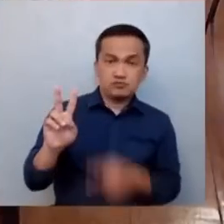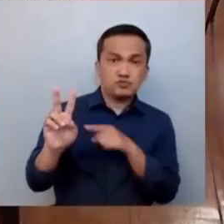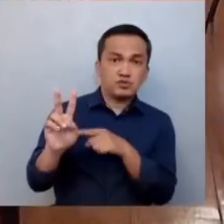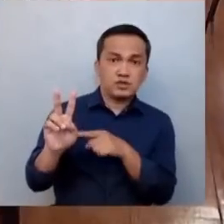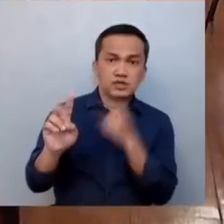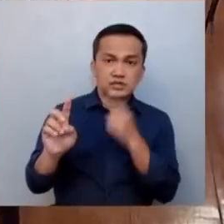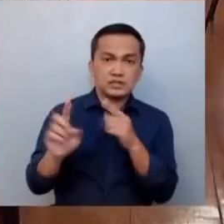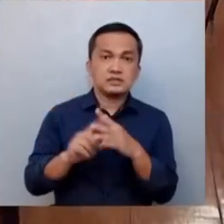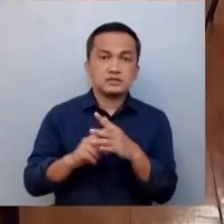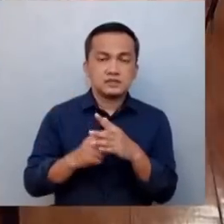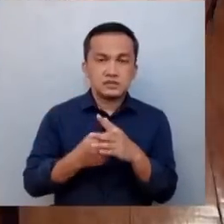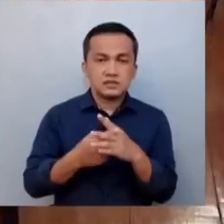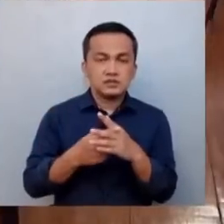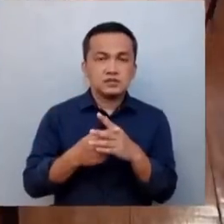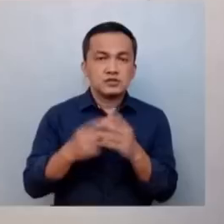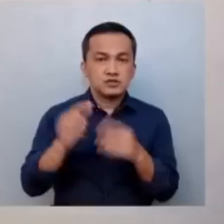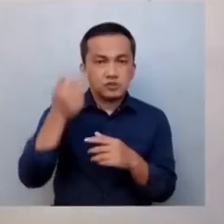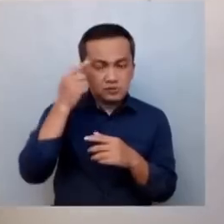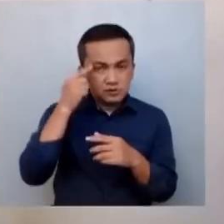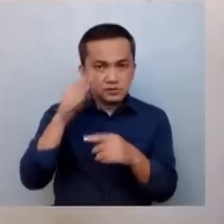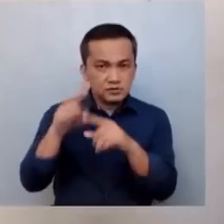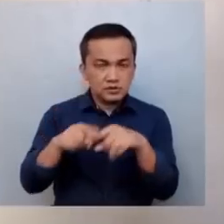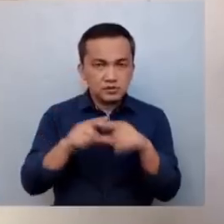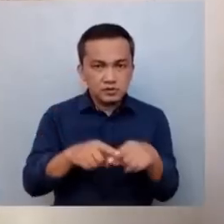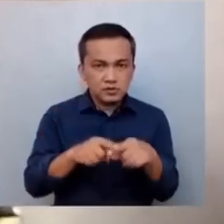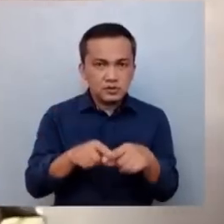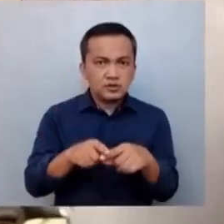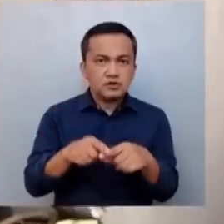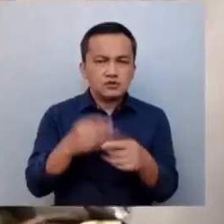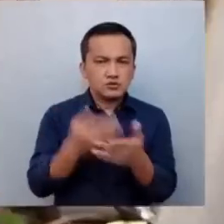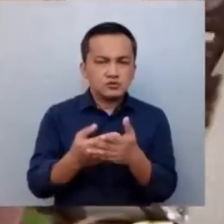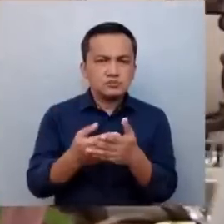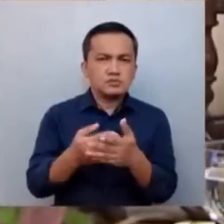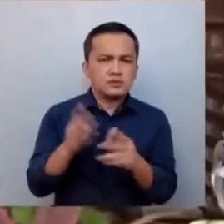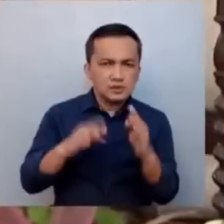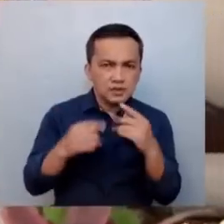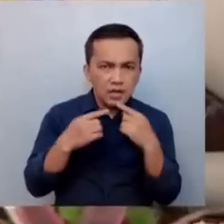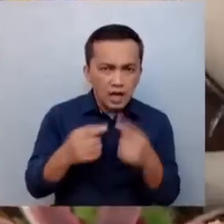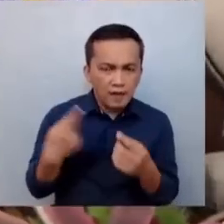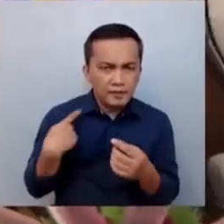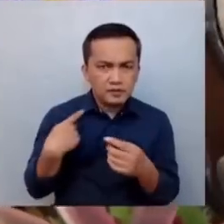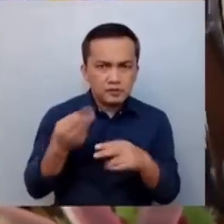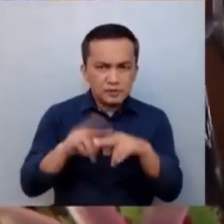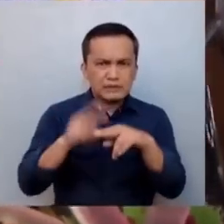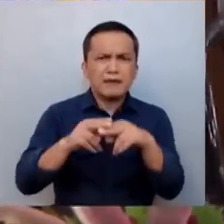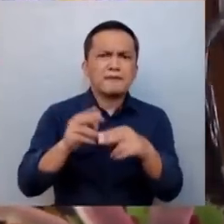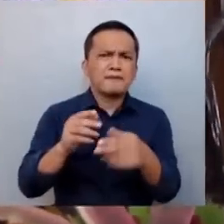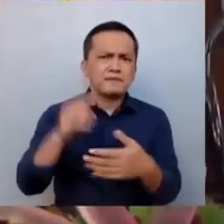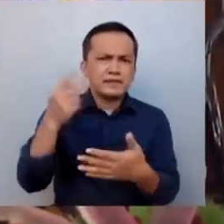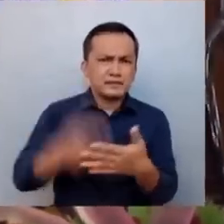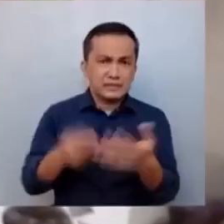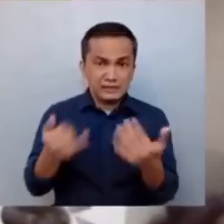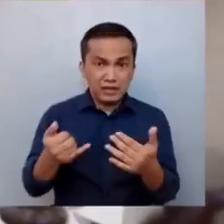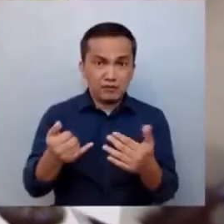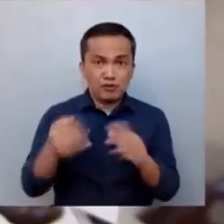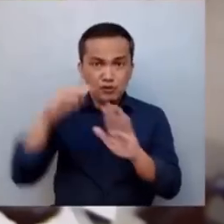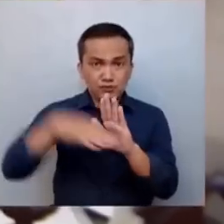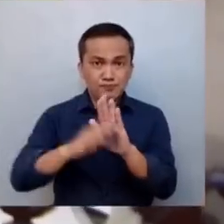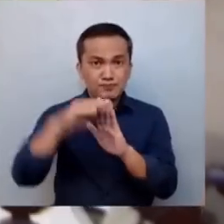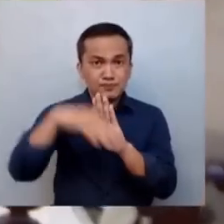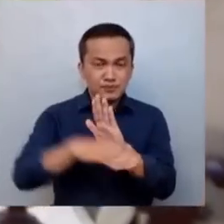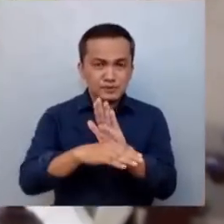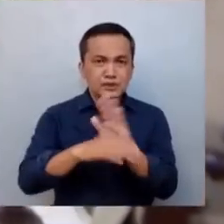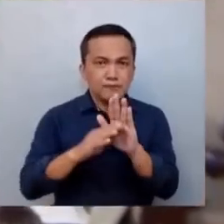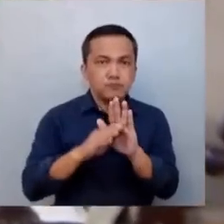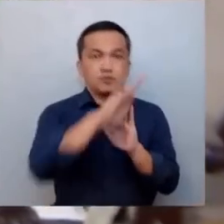start his administration faced with a looming food crisis and rising fuel prices. And just now, inflation further